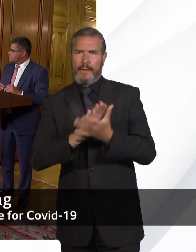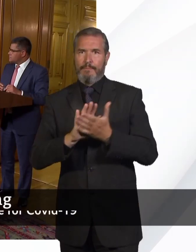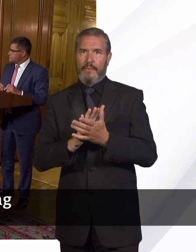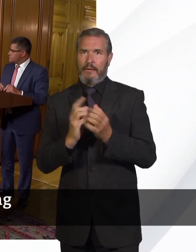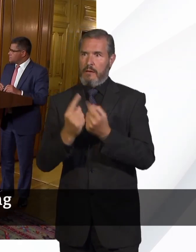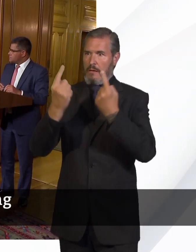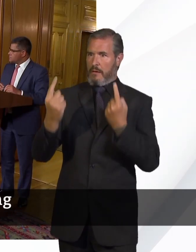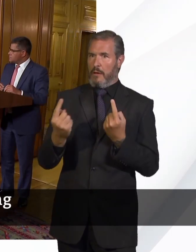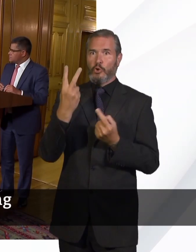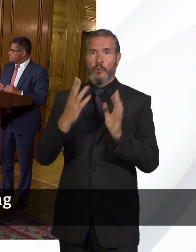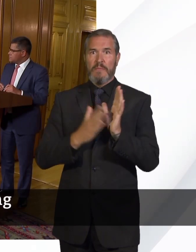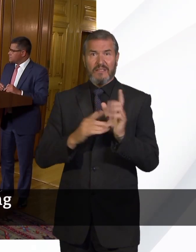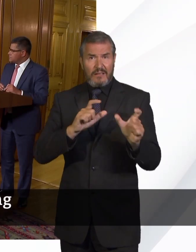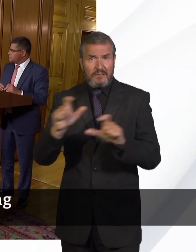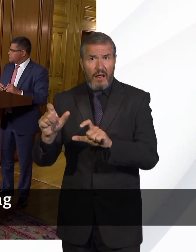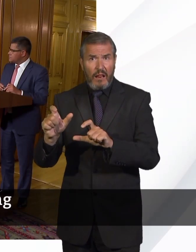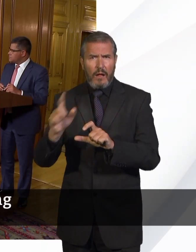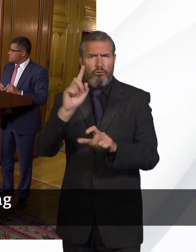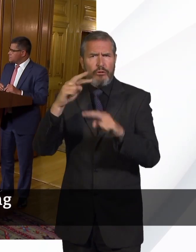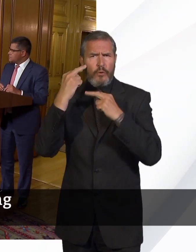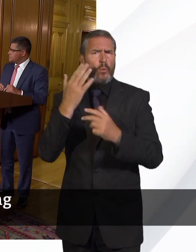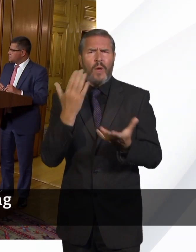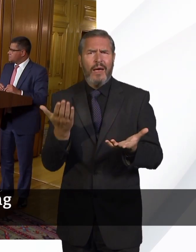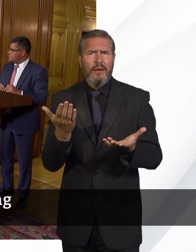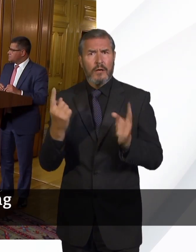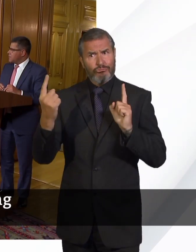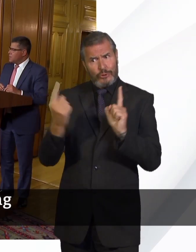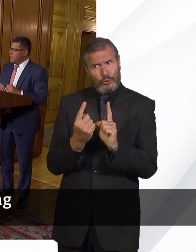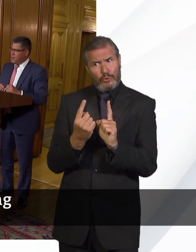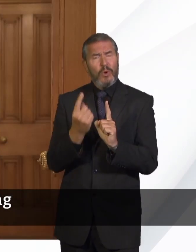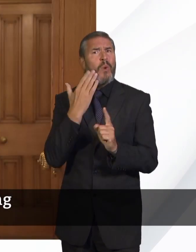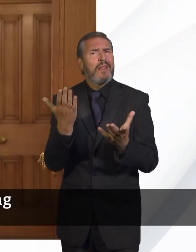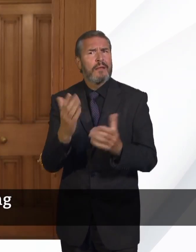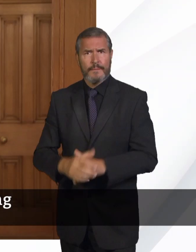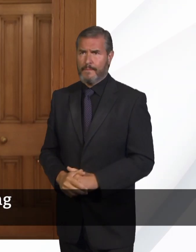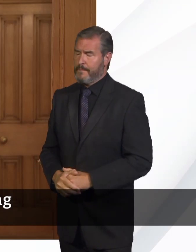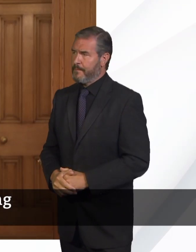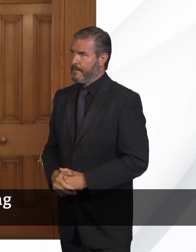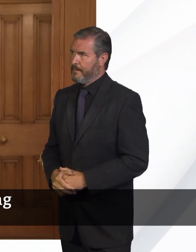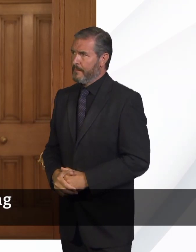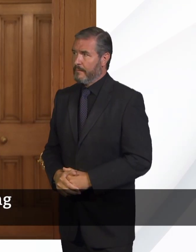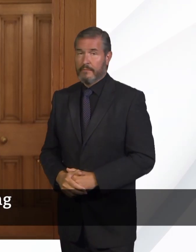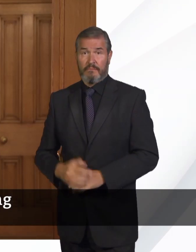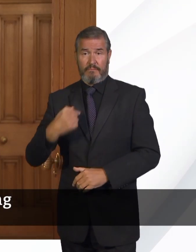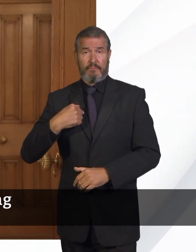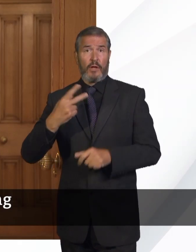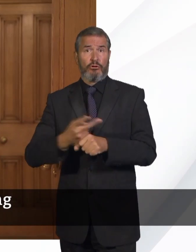So what is the result of that review? Will it be reduced? Well, Joel, as I said, we are at 2